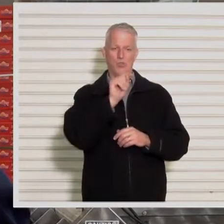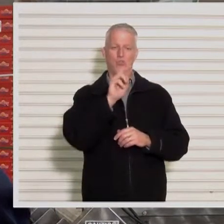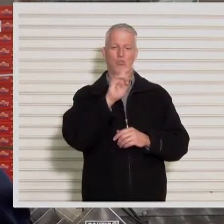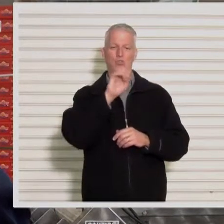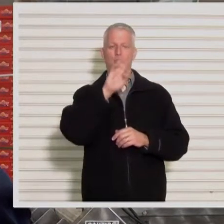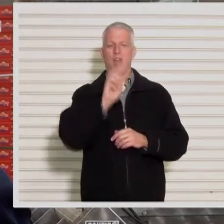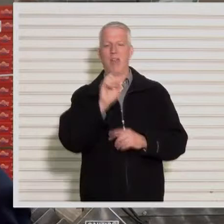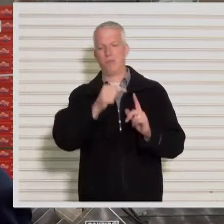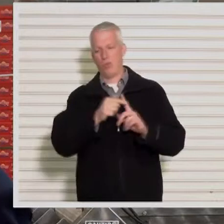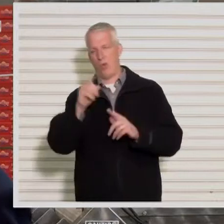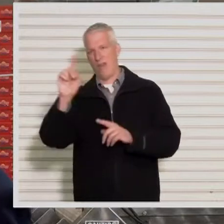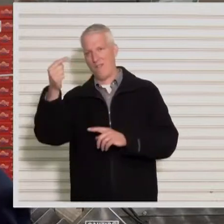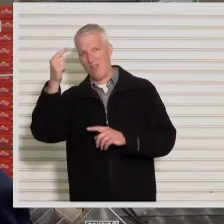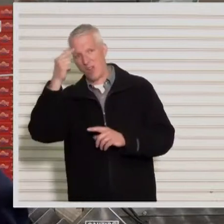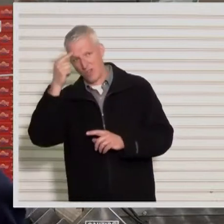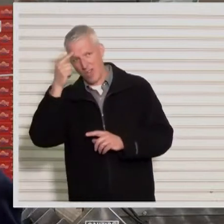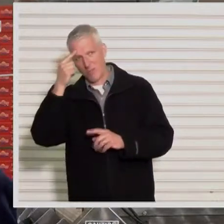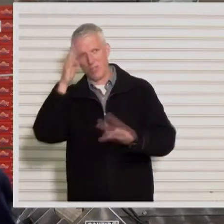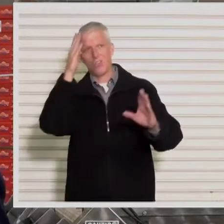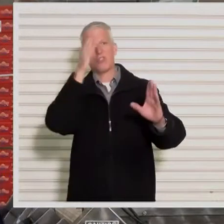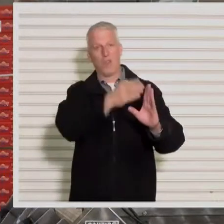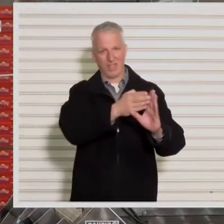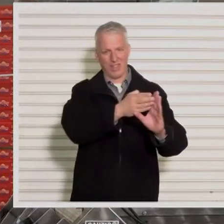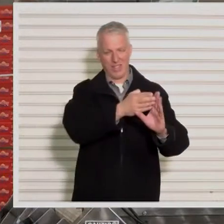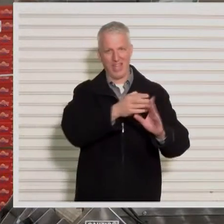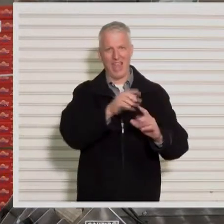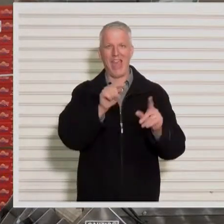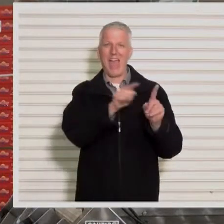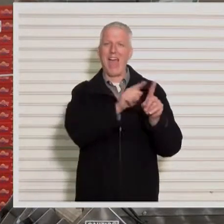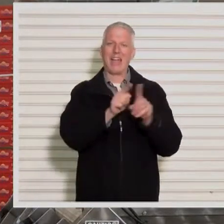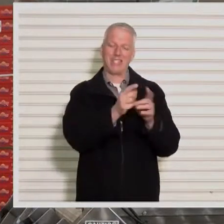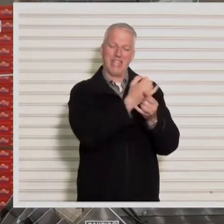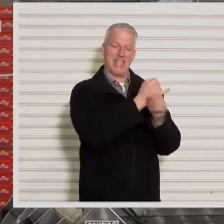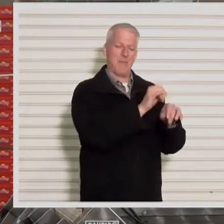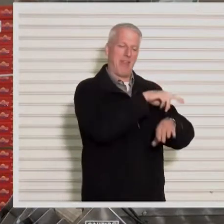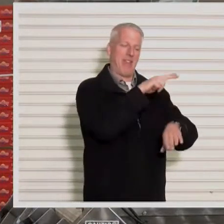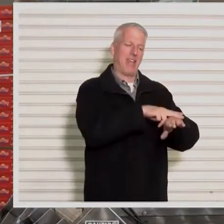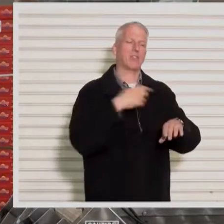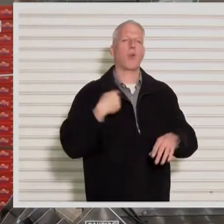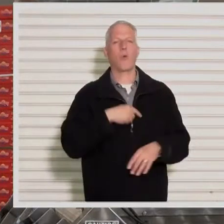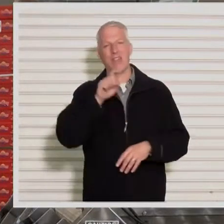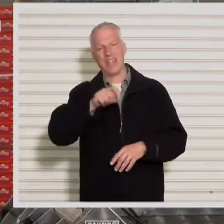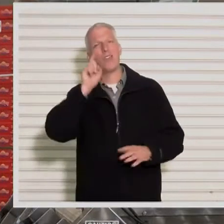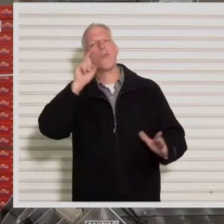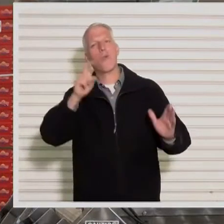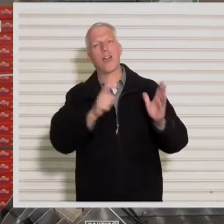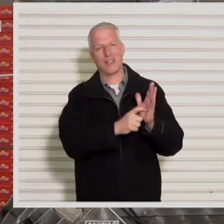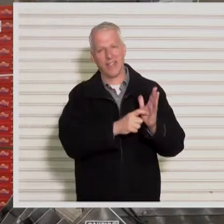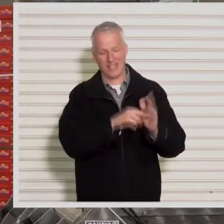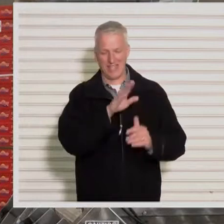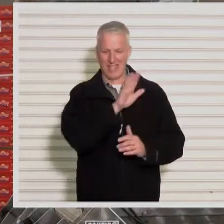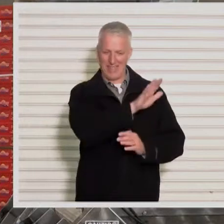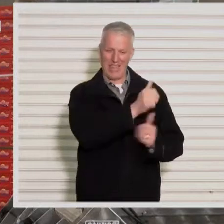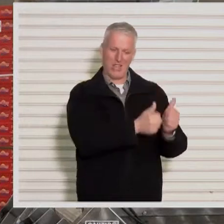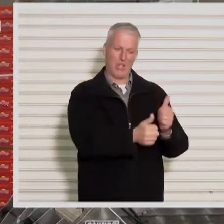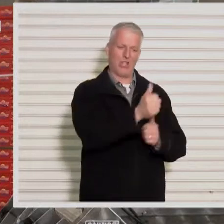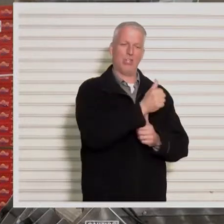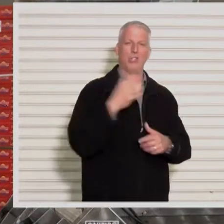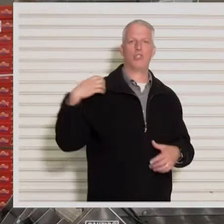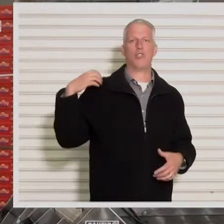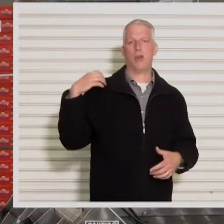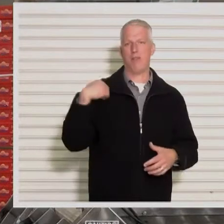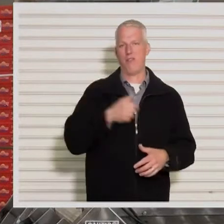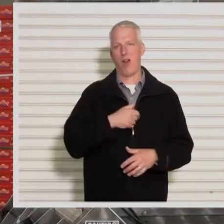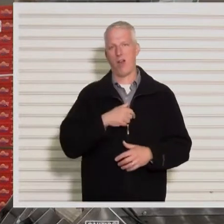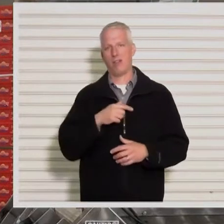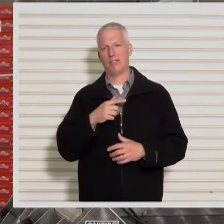tribe to federal government directly. And so that's why it's important that we recognize the chairman and our